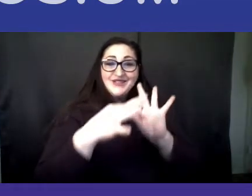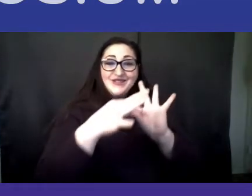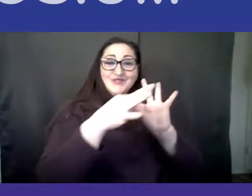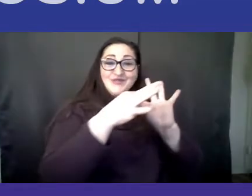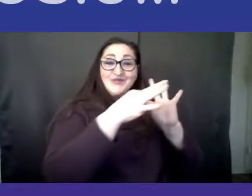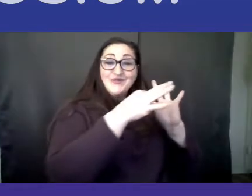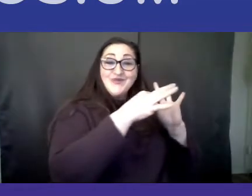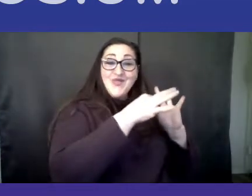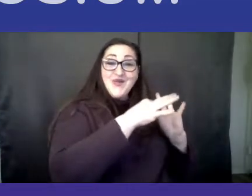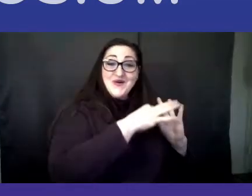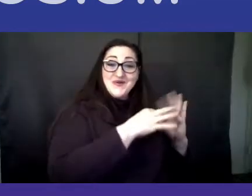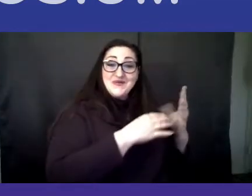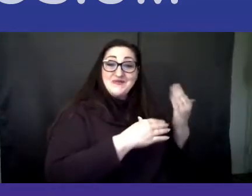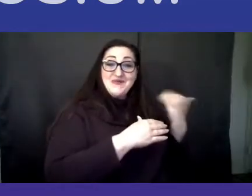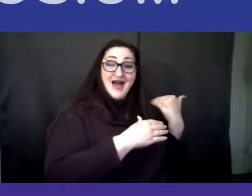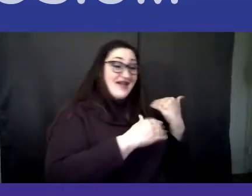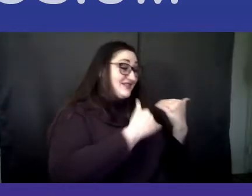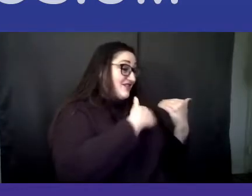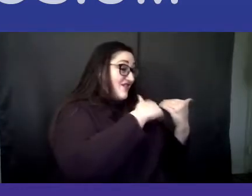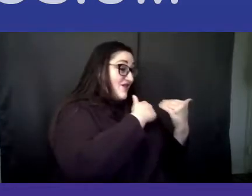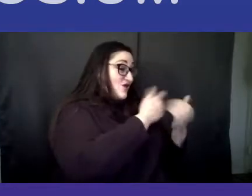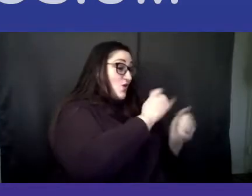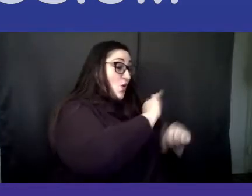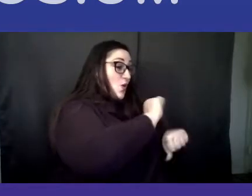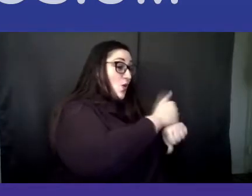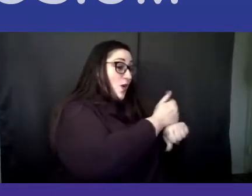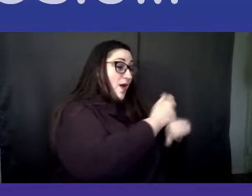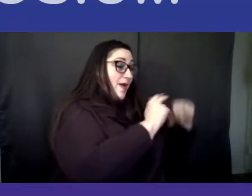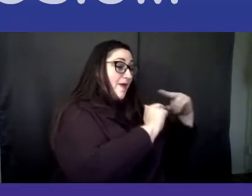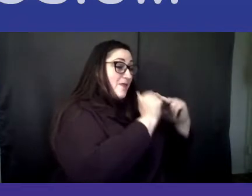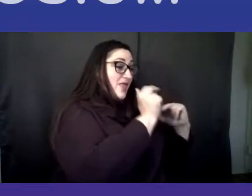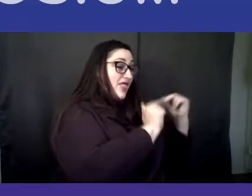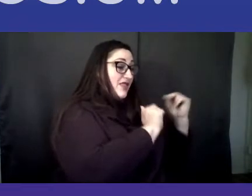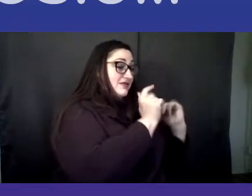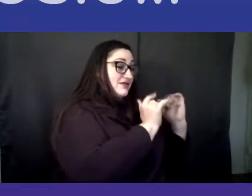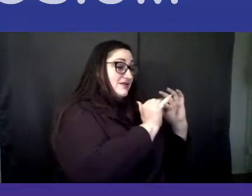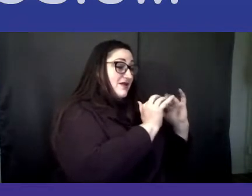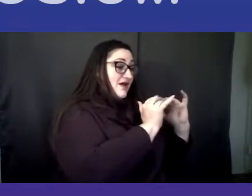road for us in new presence. Thank you.